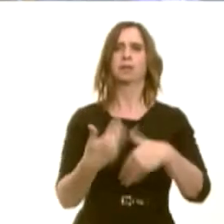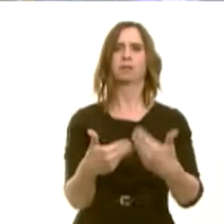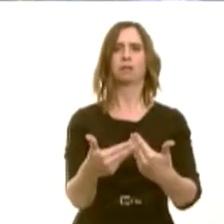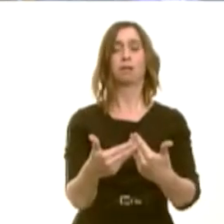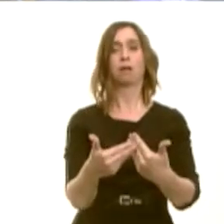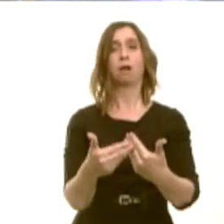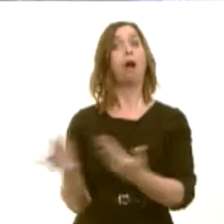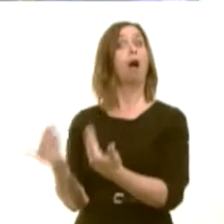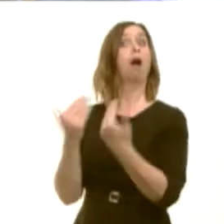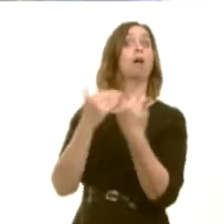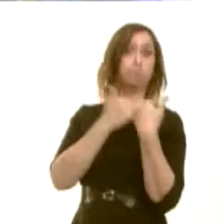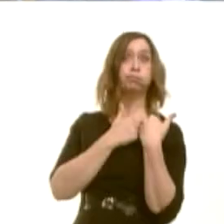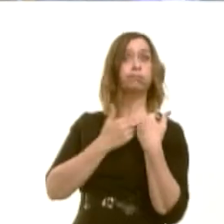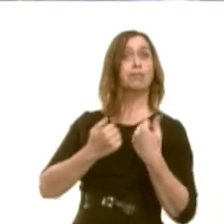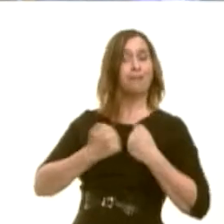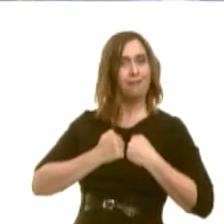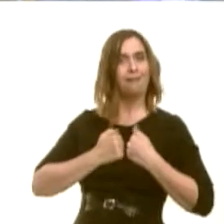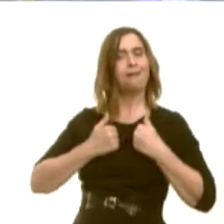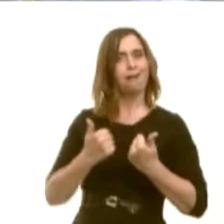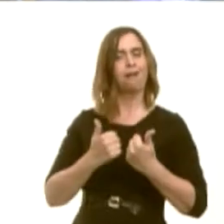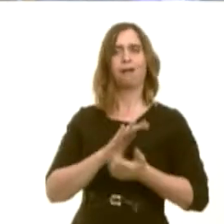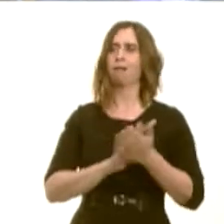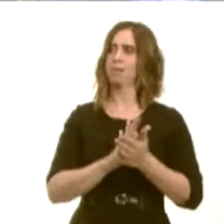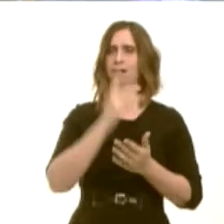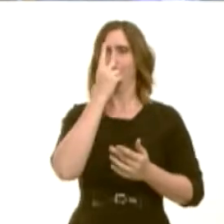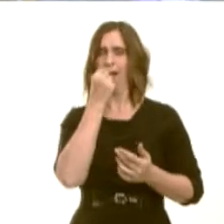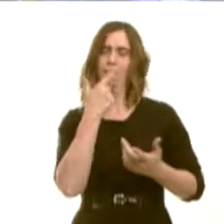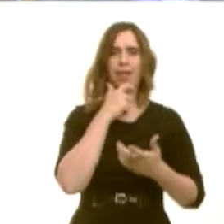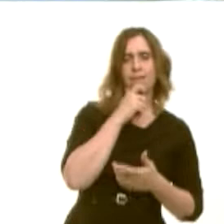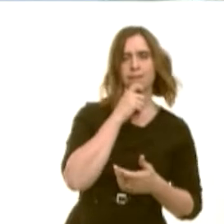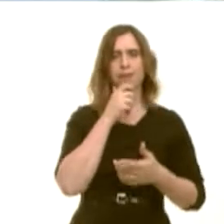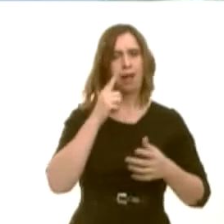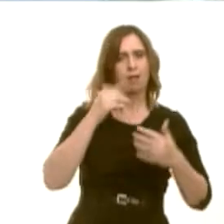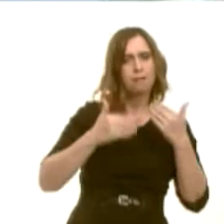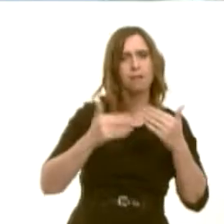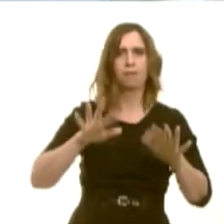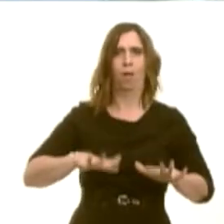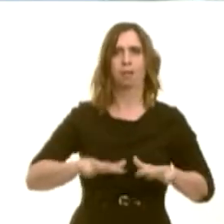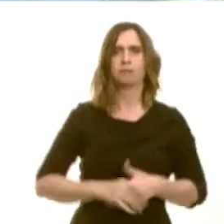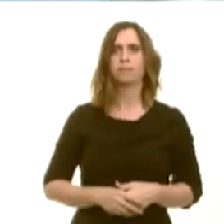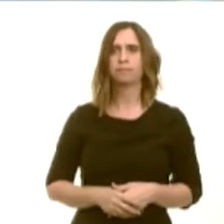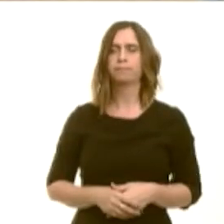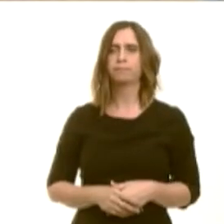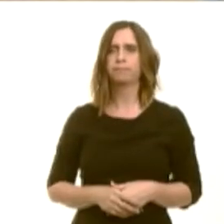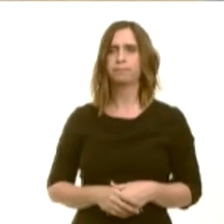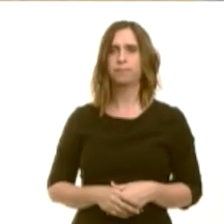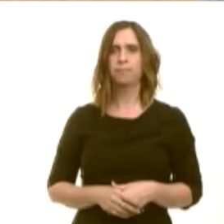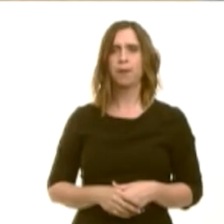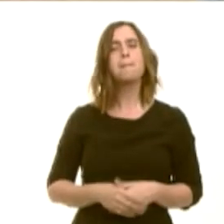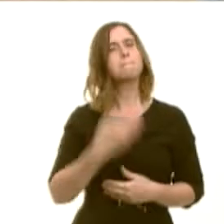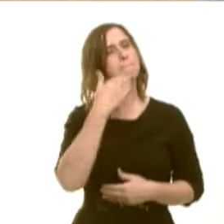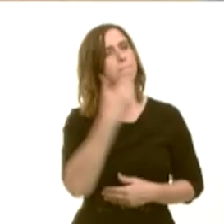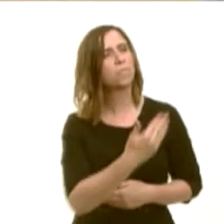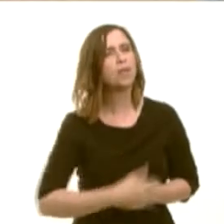the powers are devolved, we will then, of course, look to see how best those powers can be utilised in Wales. Alan Roberts. Thank you,